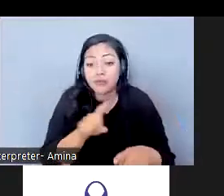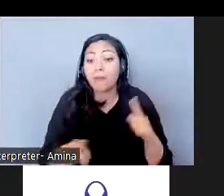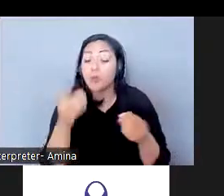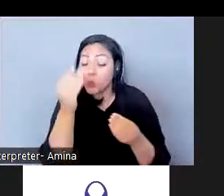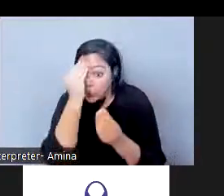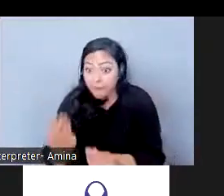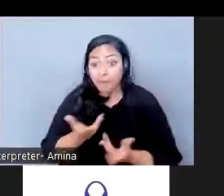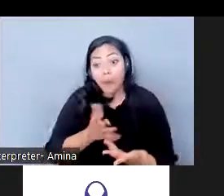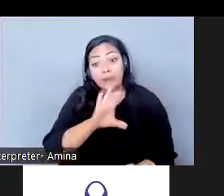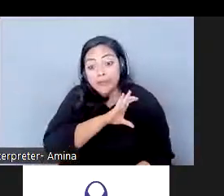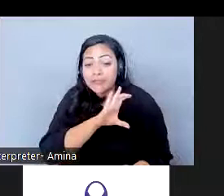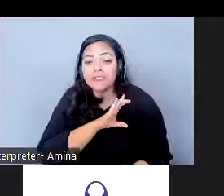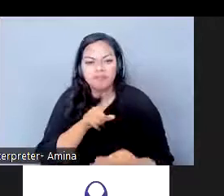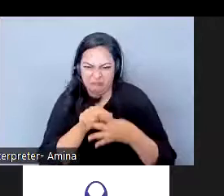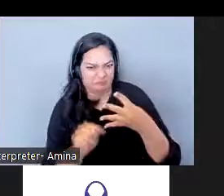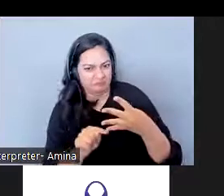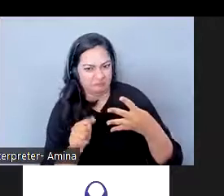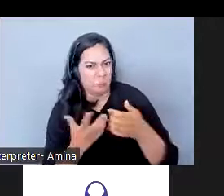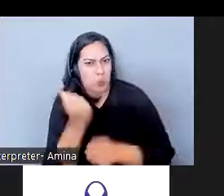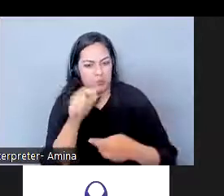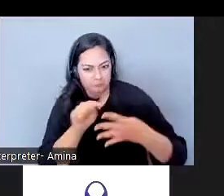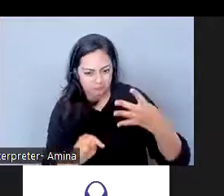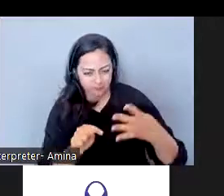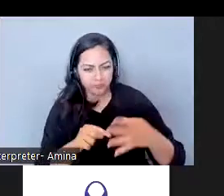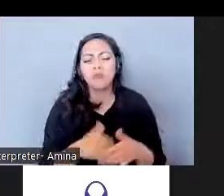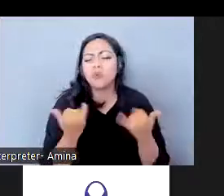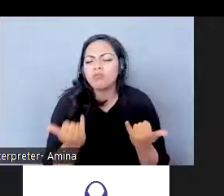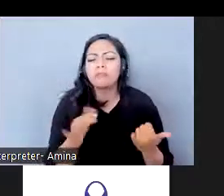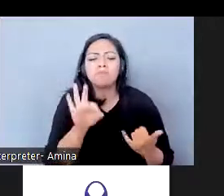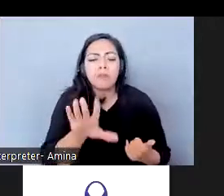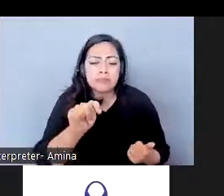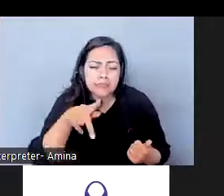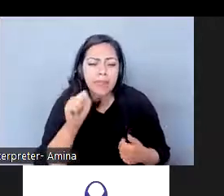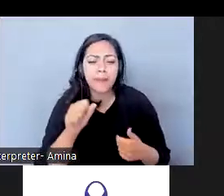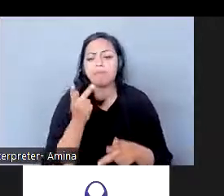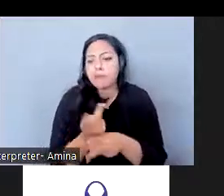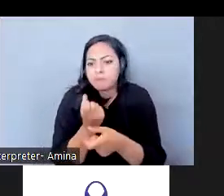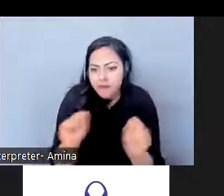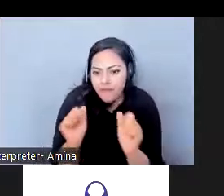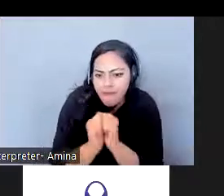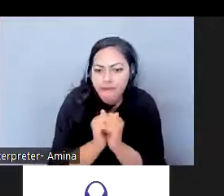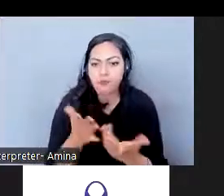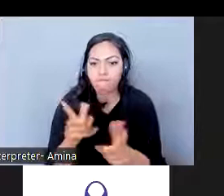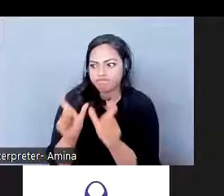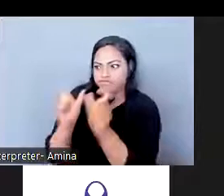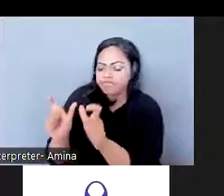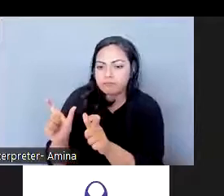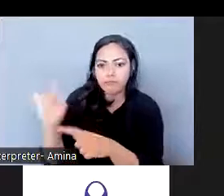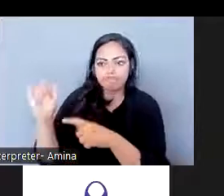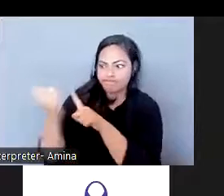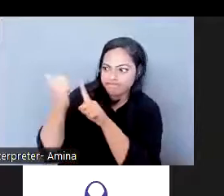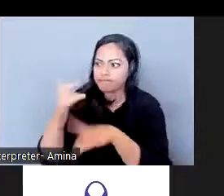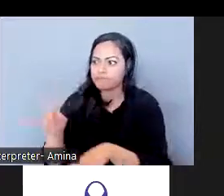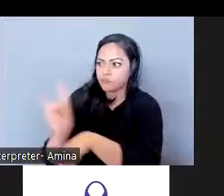general all-around, hopefully education for everyone here on the conference call. You know, to help you